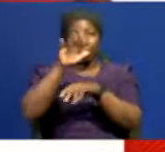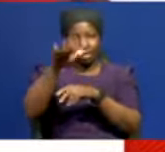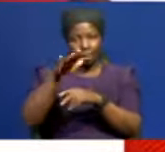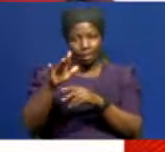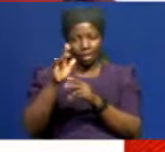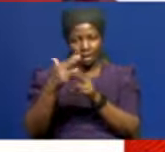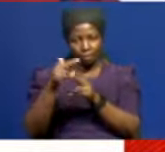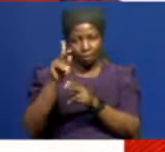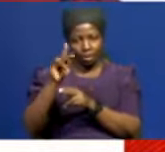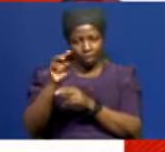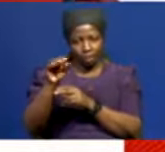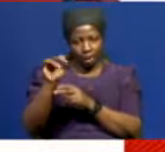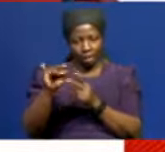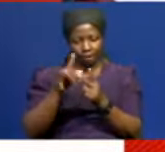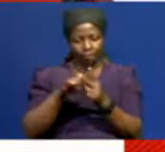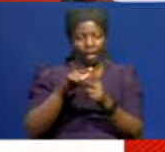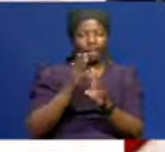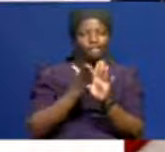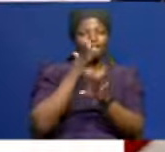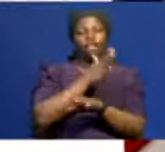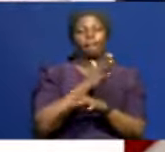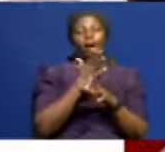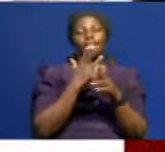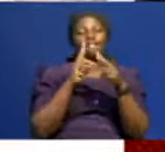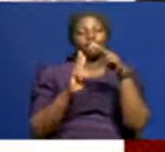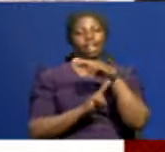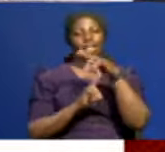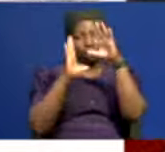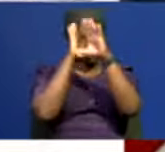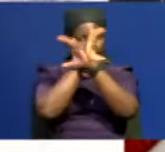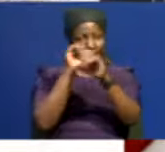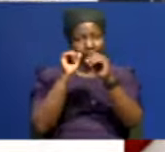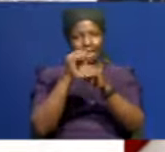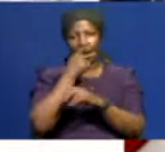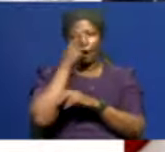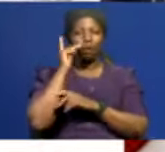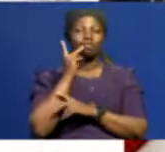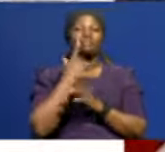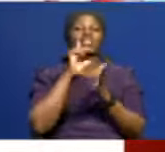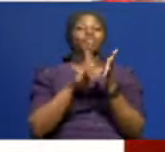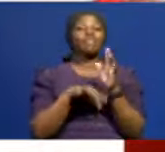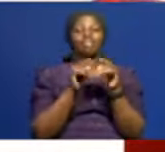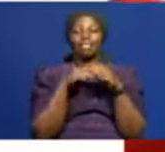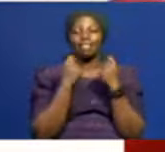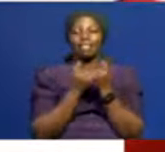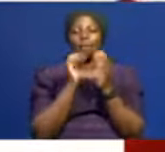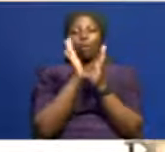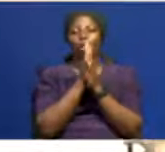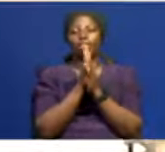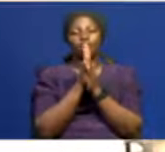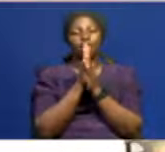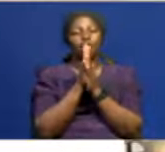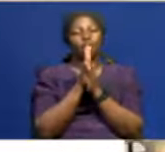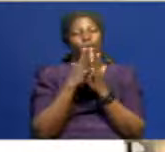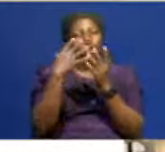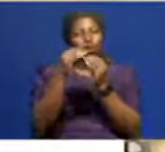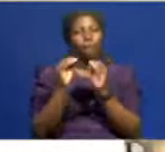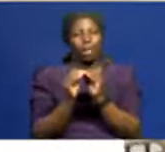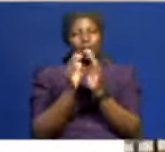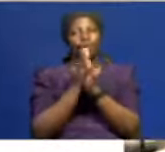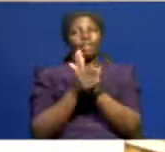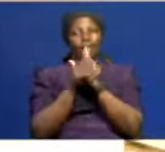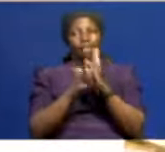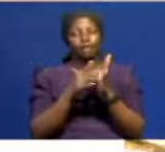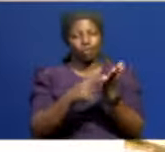Vice President Kalonzo Musyoka, noted that the team will be meeting experts next week to discuss the pressing issues on the cost